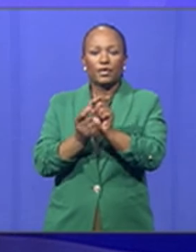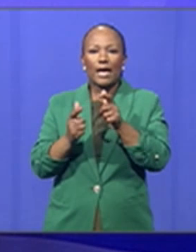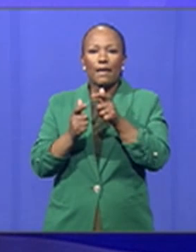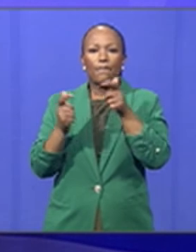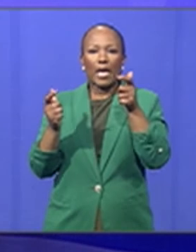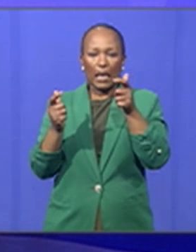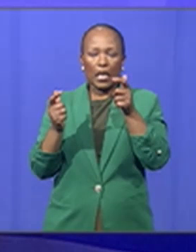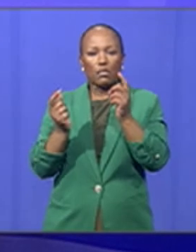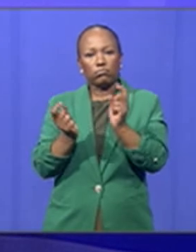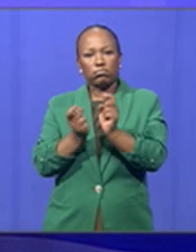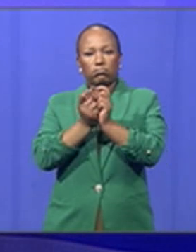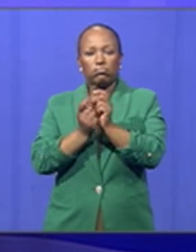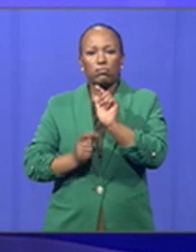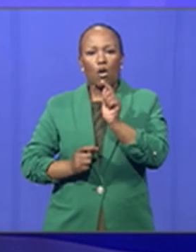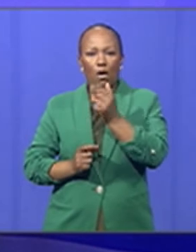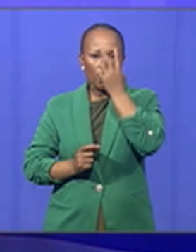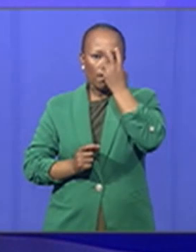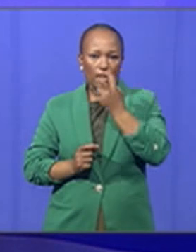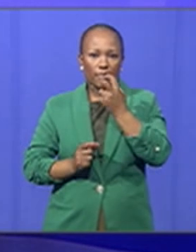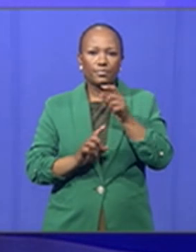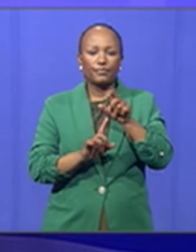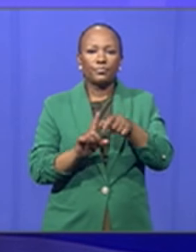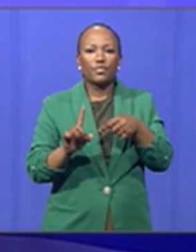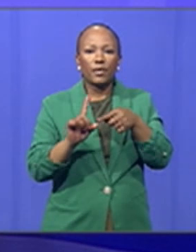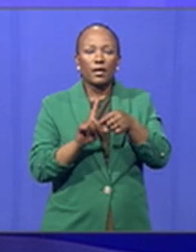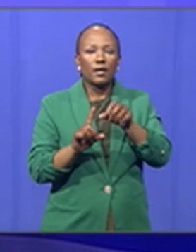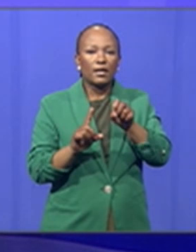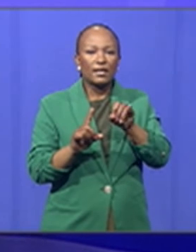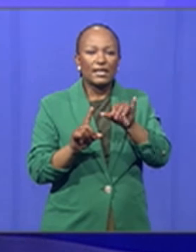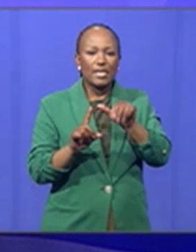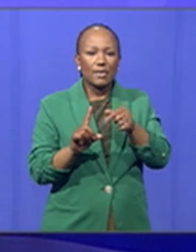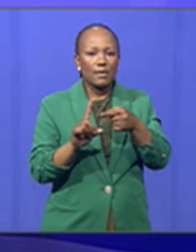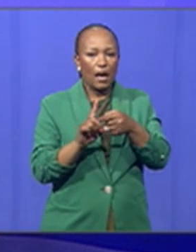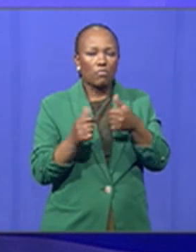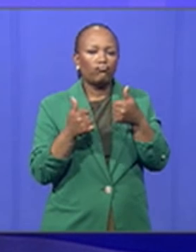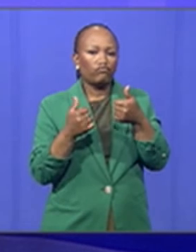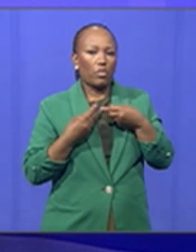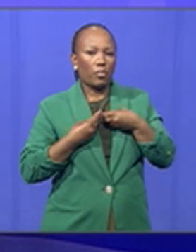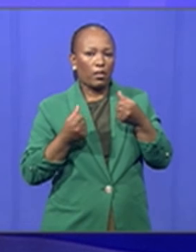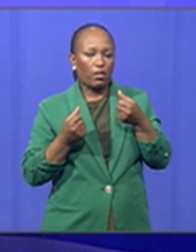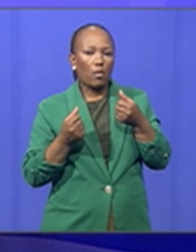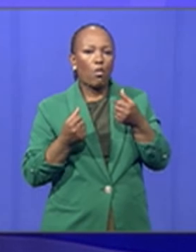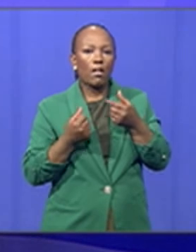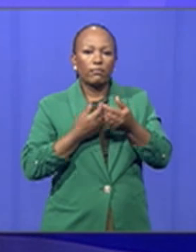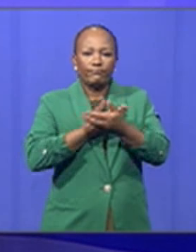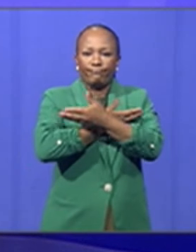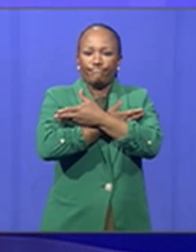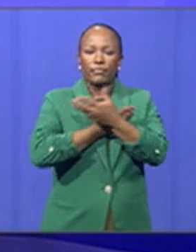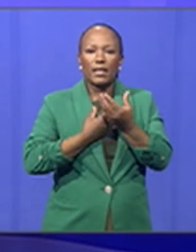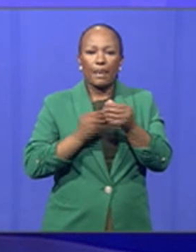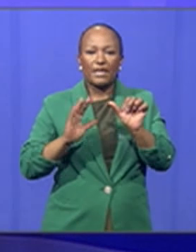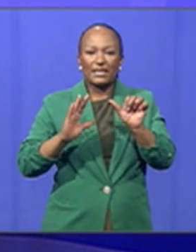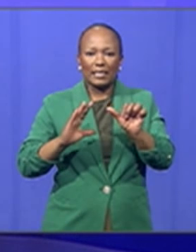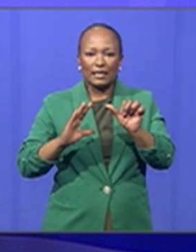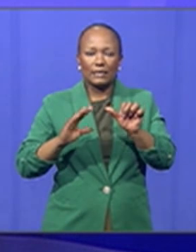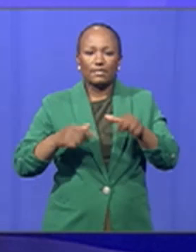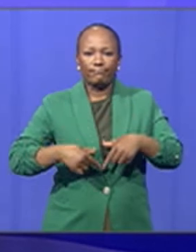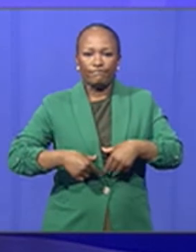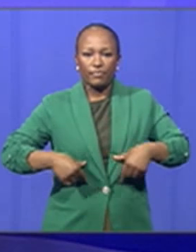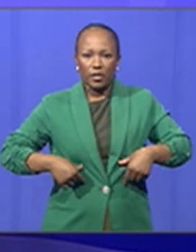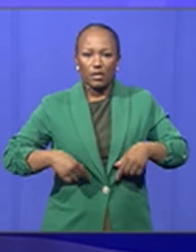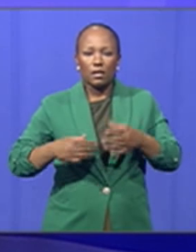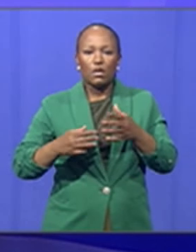mokibelo. Siya Kolisi o loketše papadi gomme o tla apara jeresi ya nomoro ya 6. O tla be a tšea gape bokapotene go tšwa go sepapading